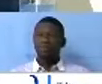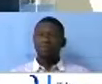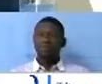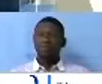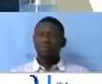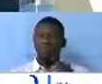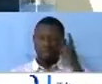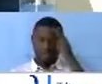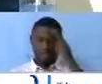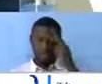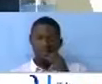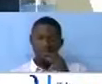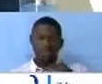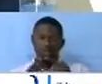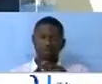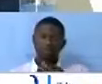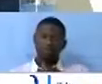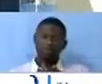is,